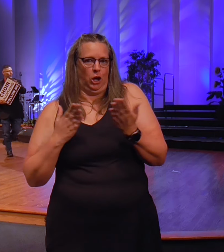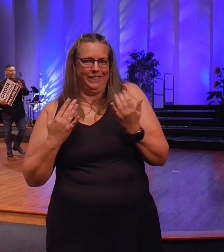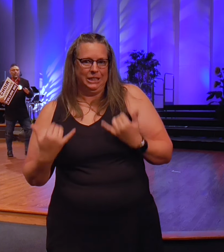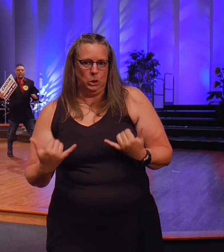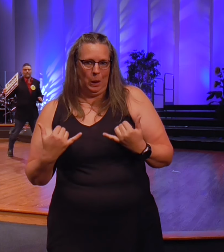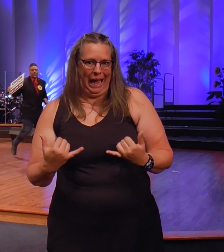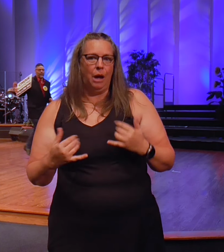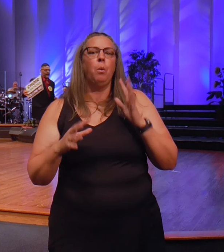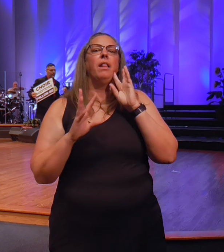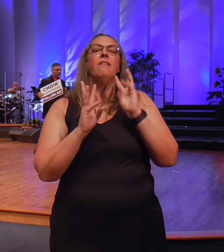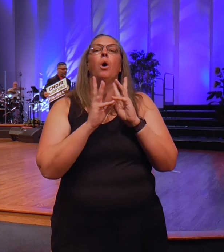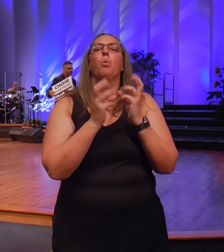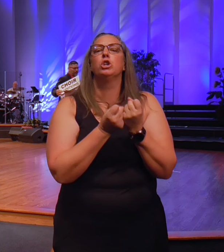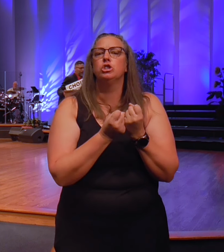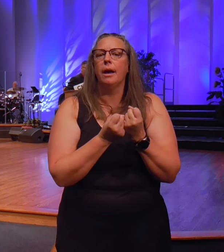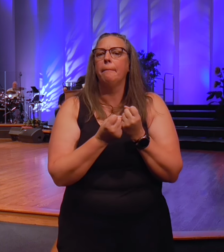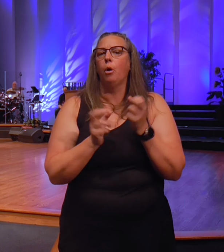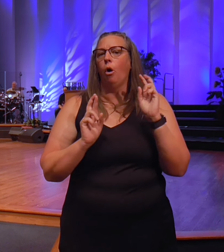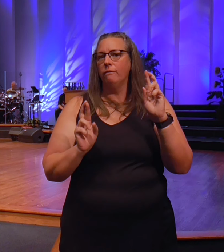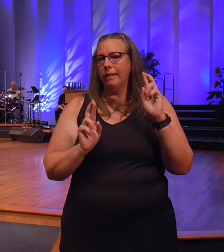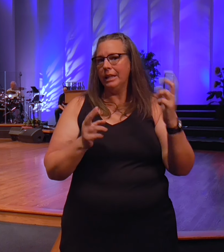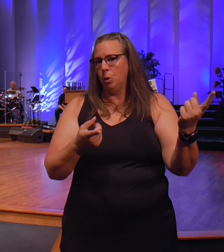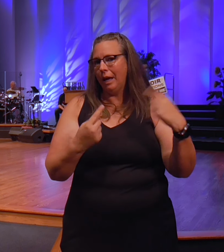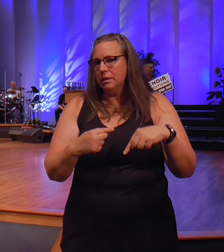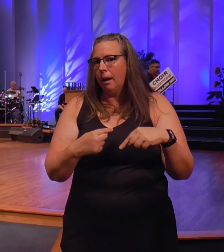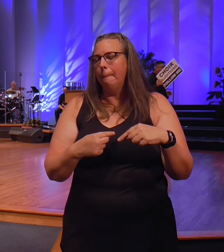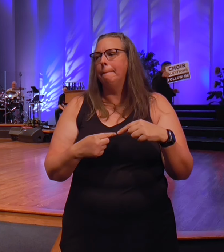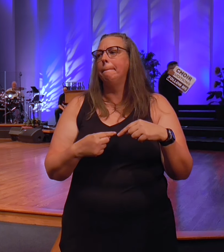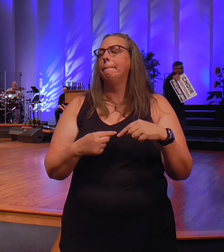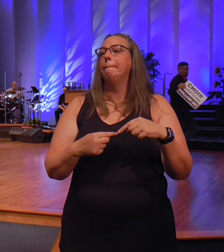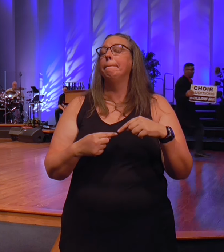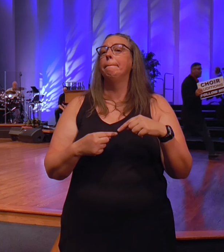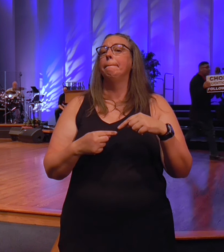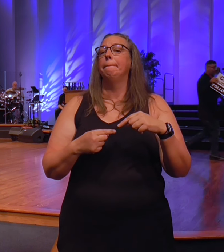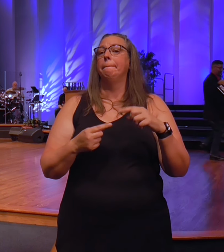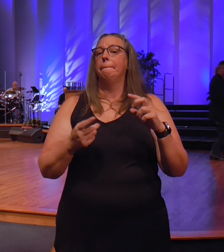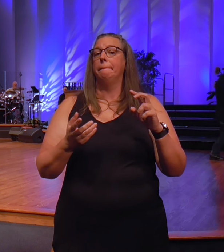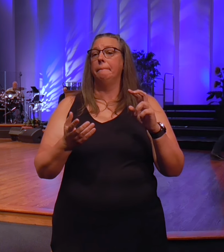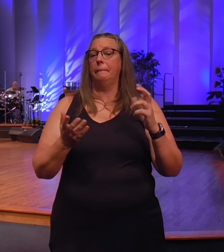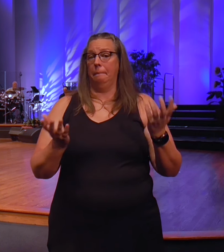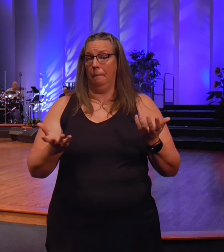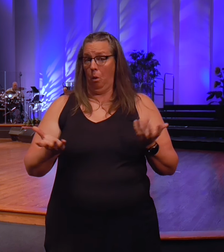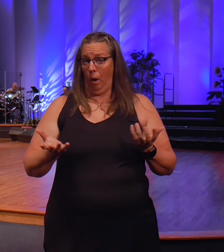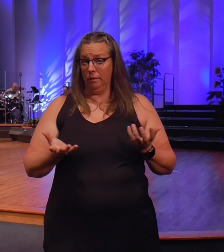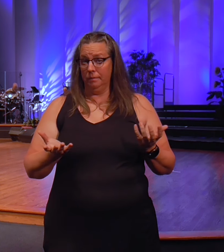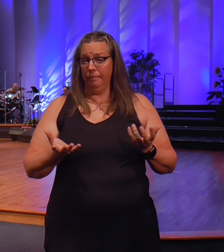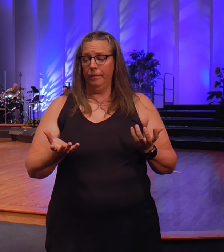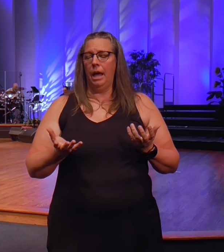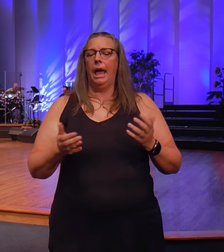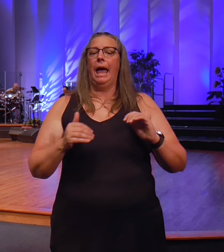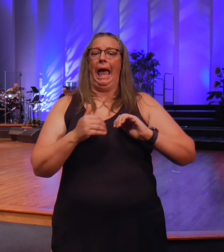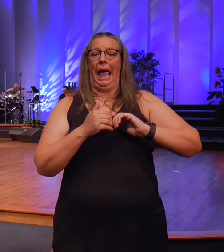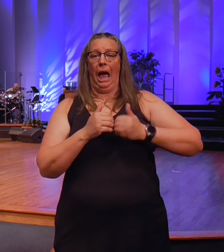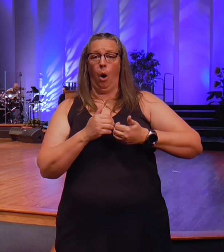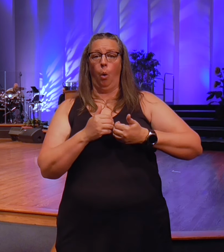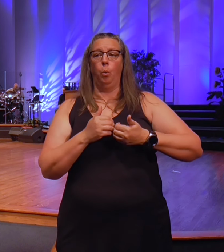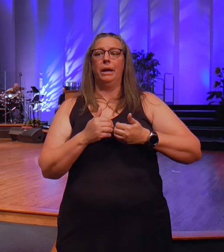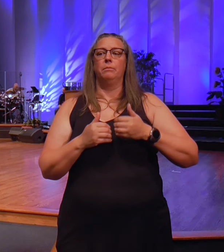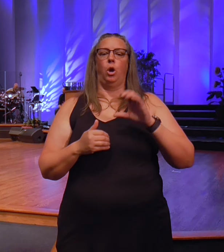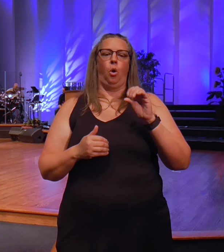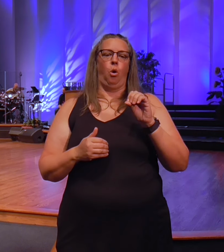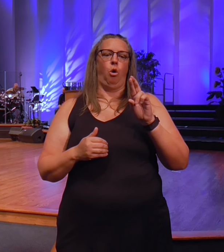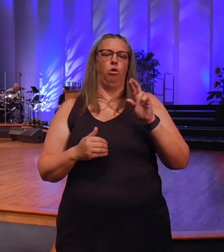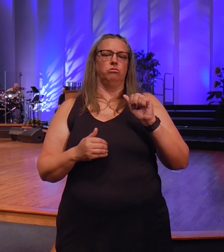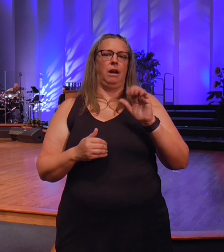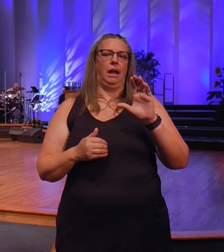Vote Auditorium. I hope you'll consider joining us. It is on looking at how we can bring the practices of oracle